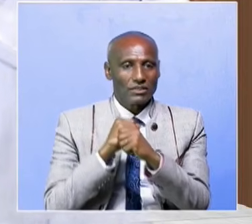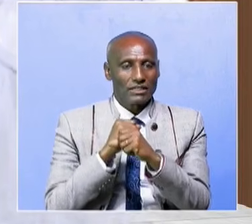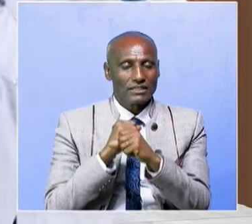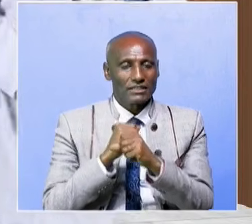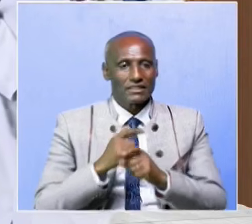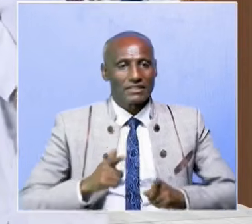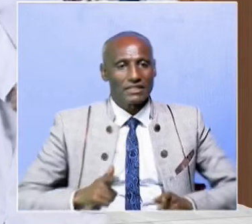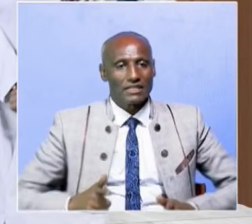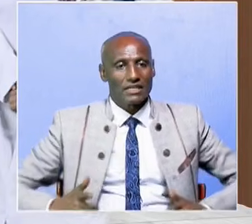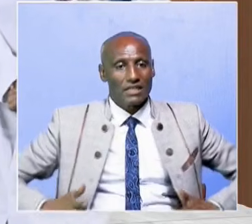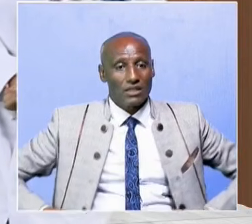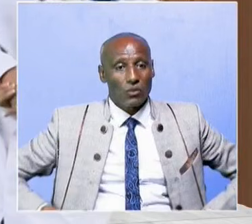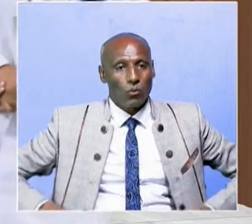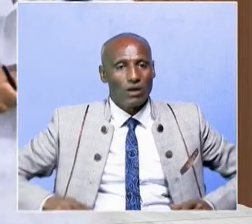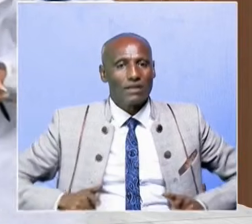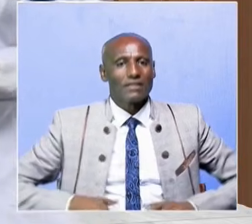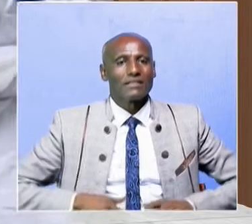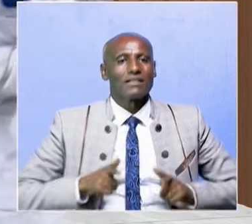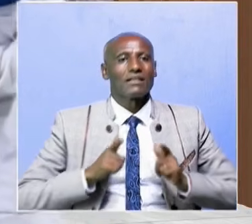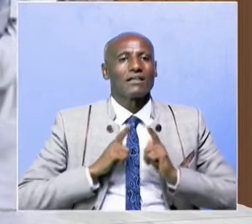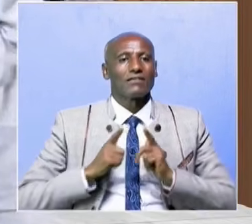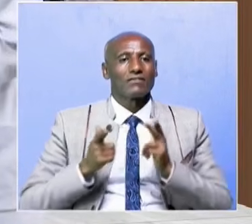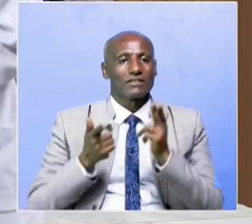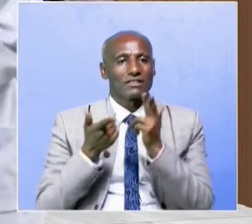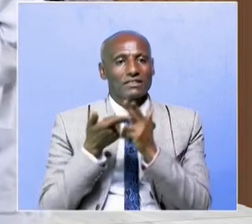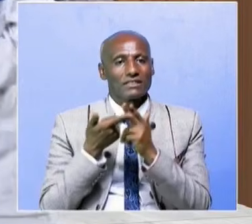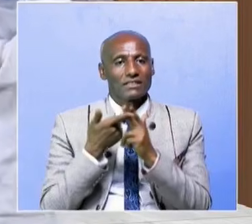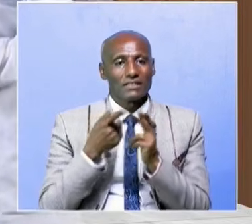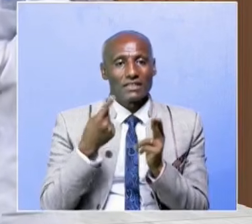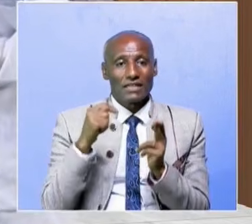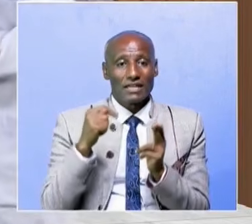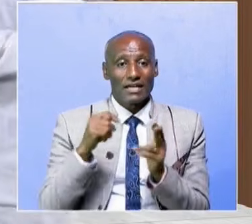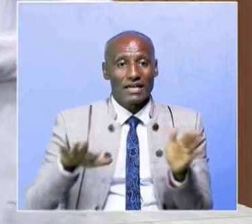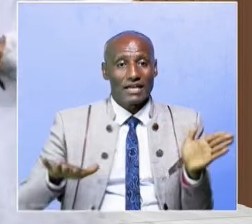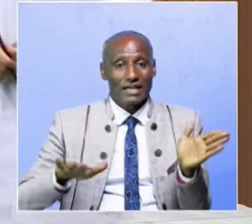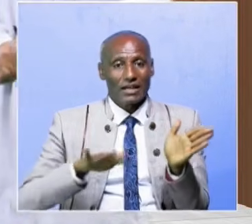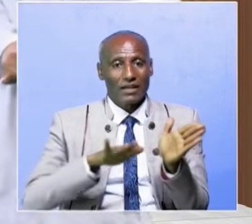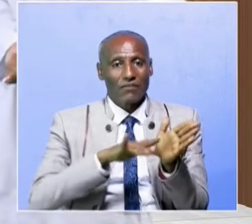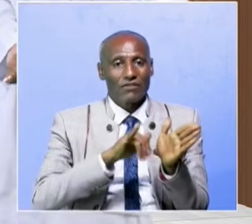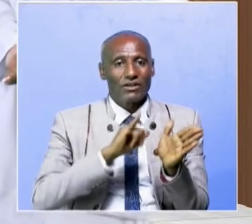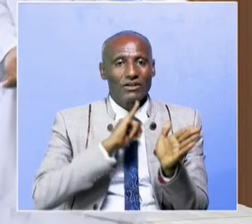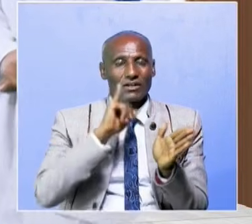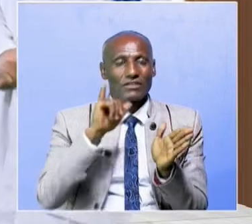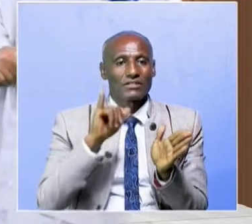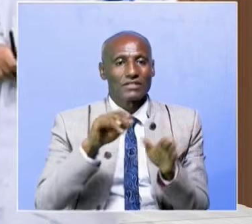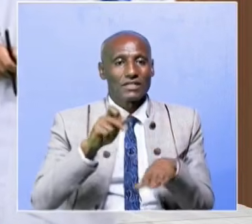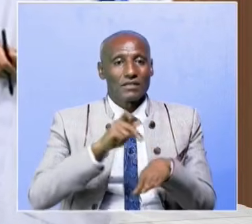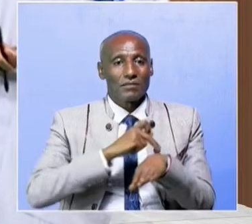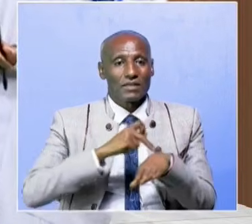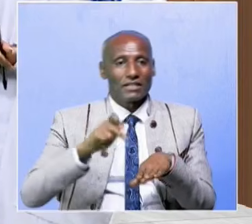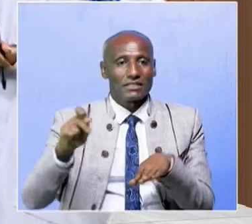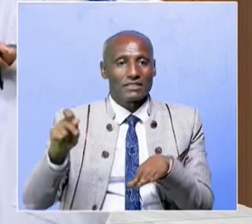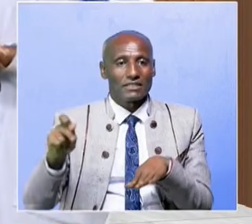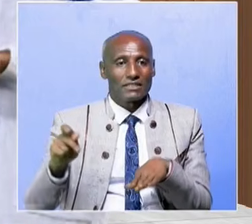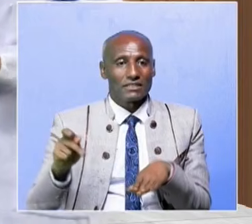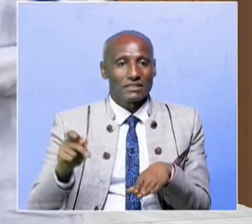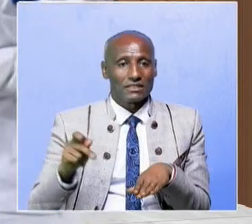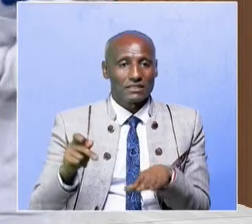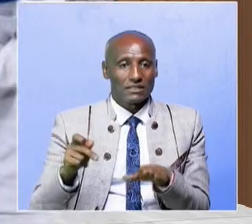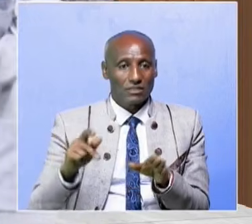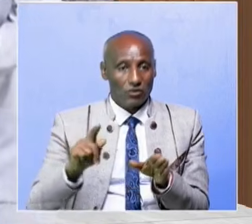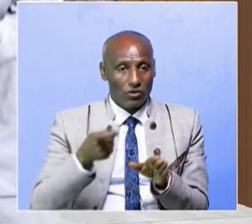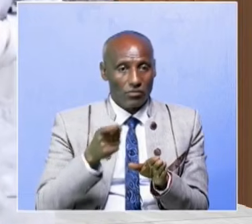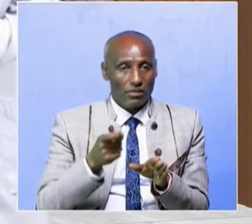wildlife. And the third one, the river is blank space, so we must do